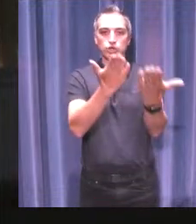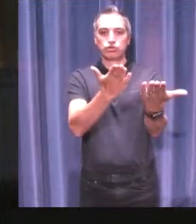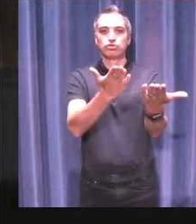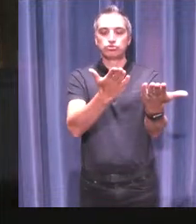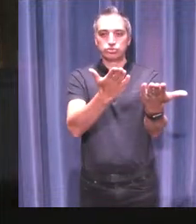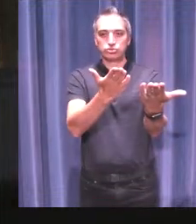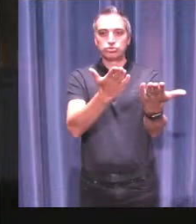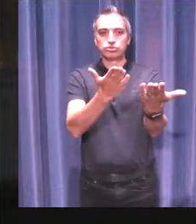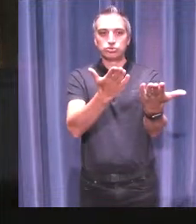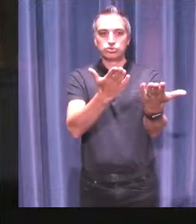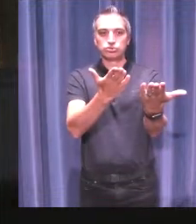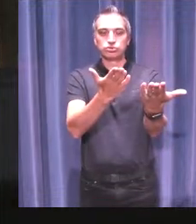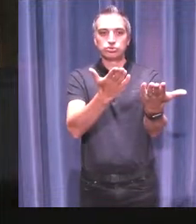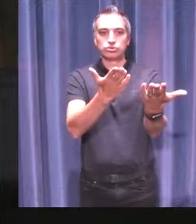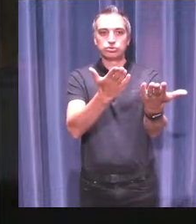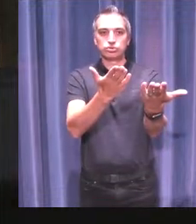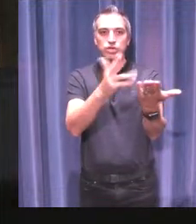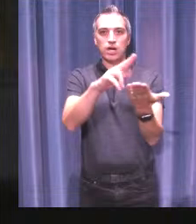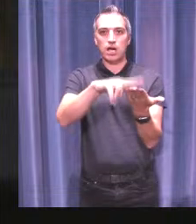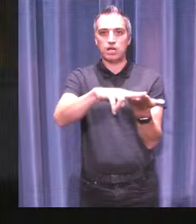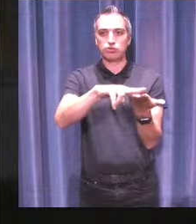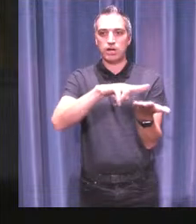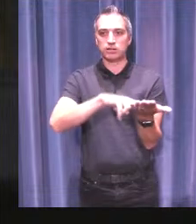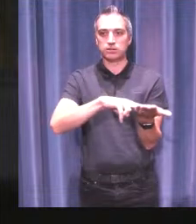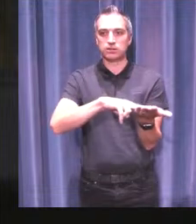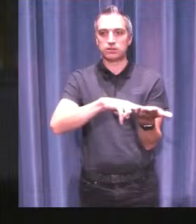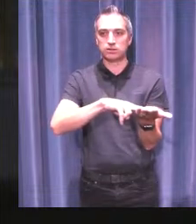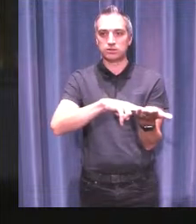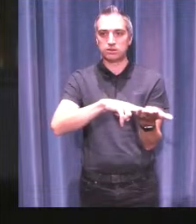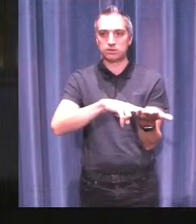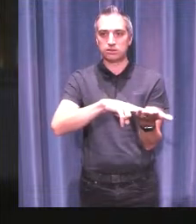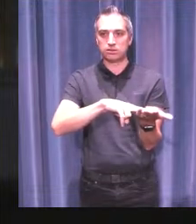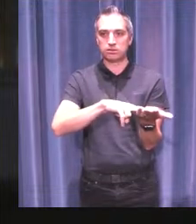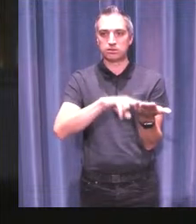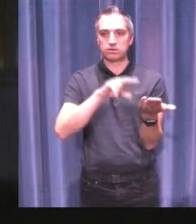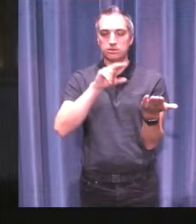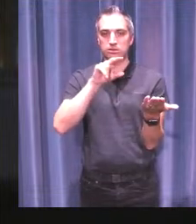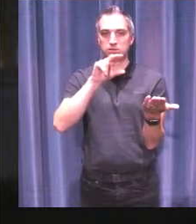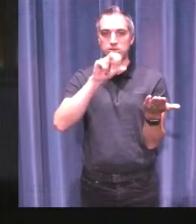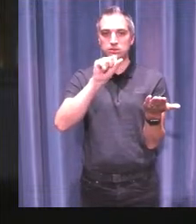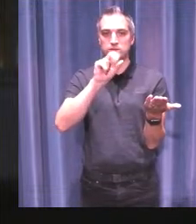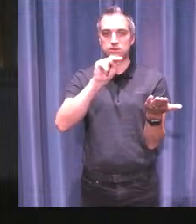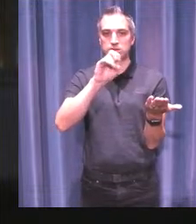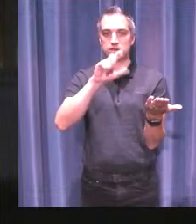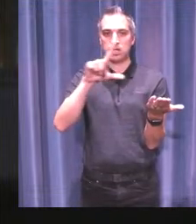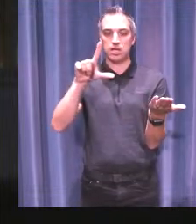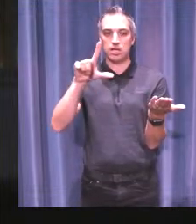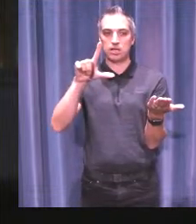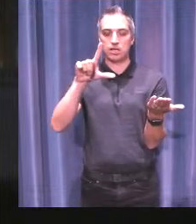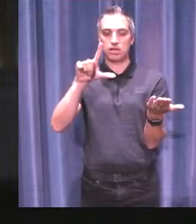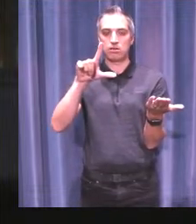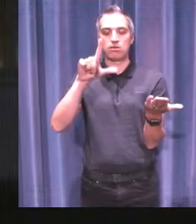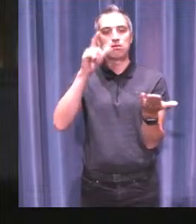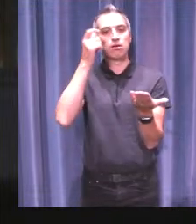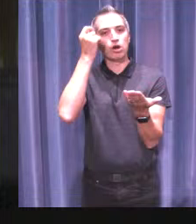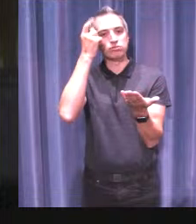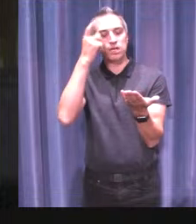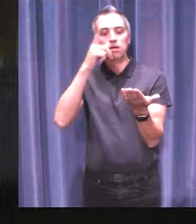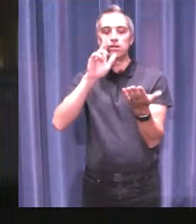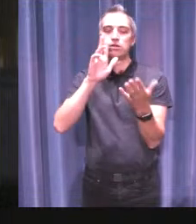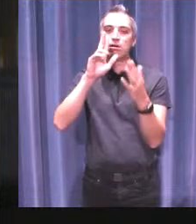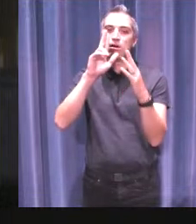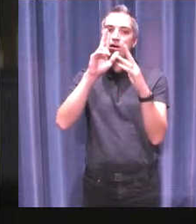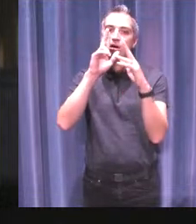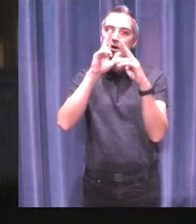offer a contract to Snell, subject to negotiations of contract